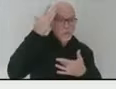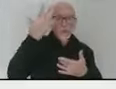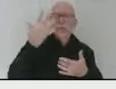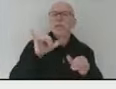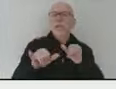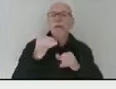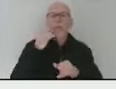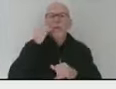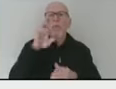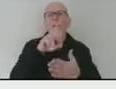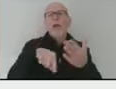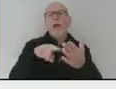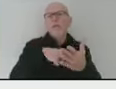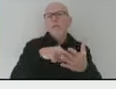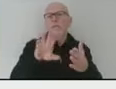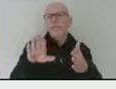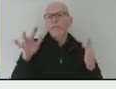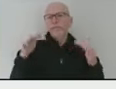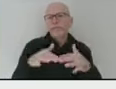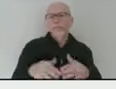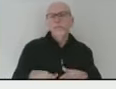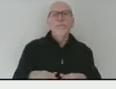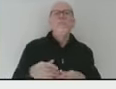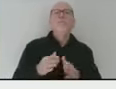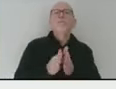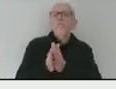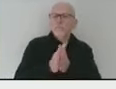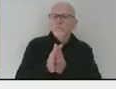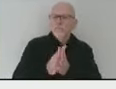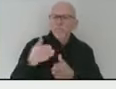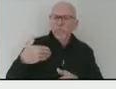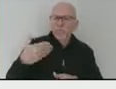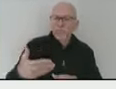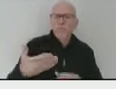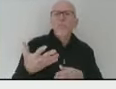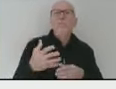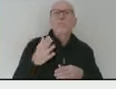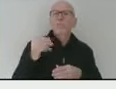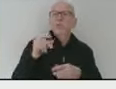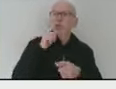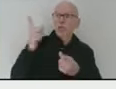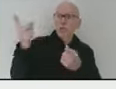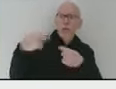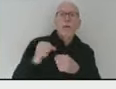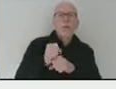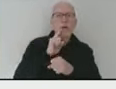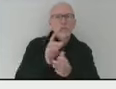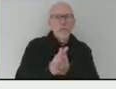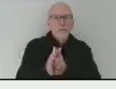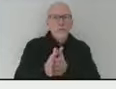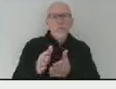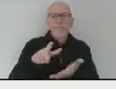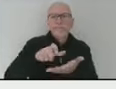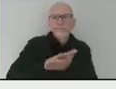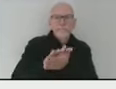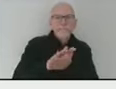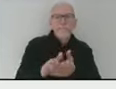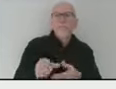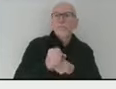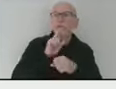gathering. Regularly wash your hands or use hand sanitizer and ask those coming into your home to do the same. Put hand